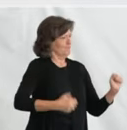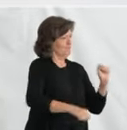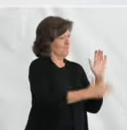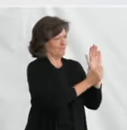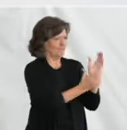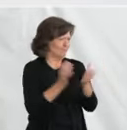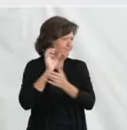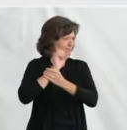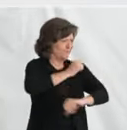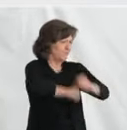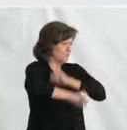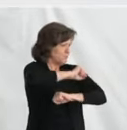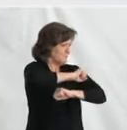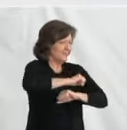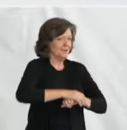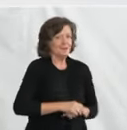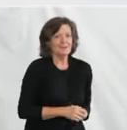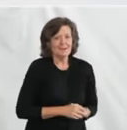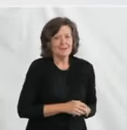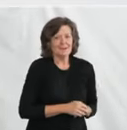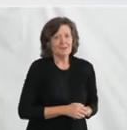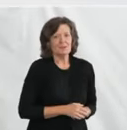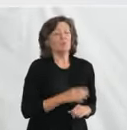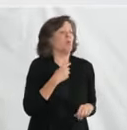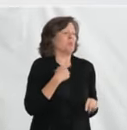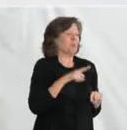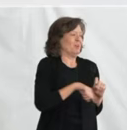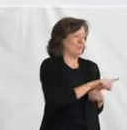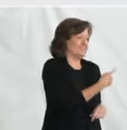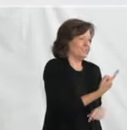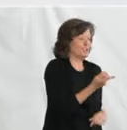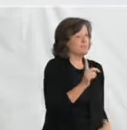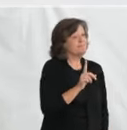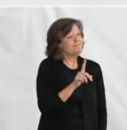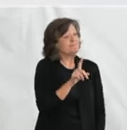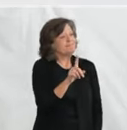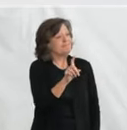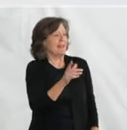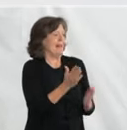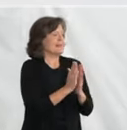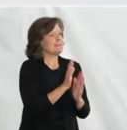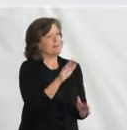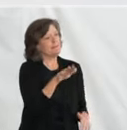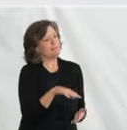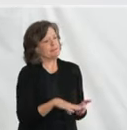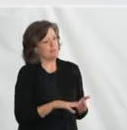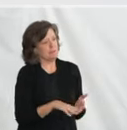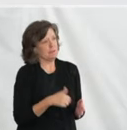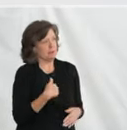Now, we knew we couldn't just go up and ask her, right? We couldn't just walk up and be like, excuse me, Mrs. Baird,